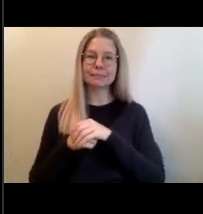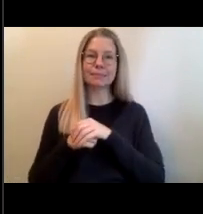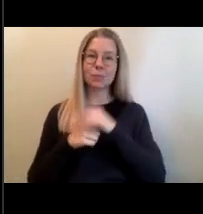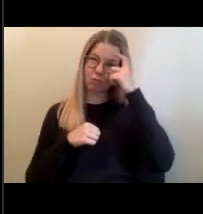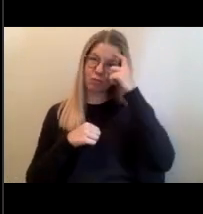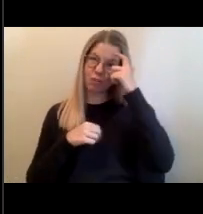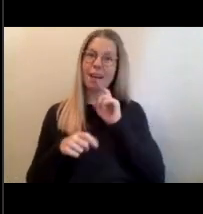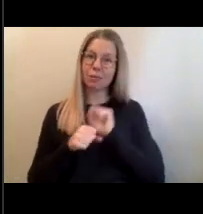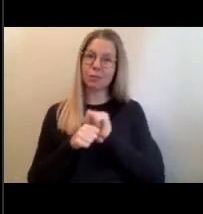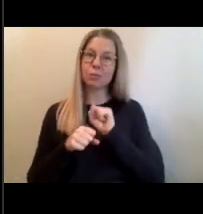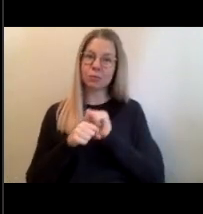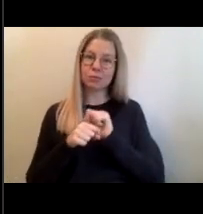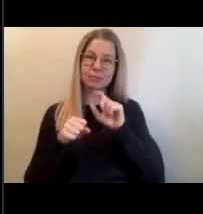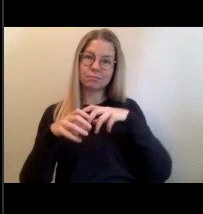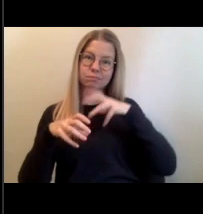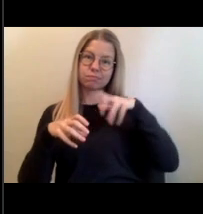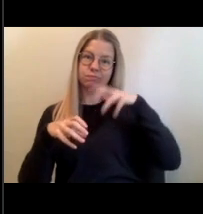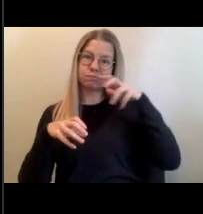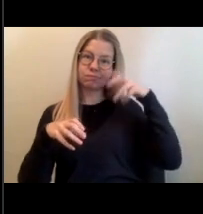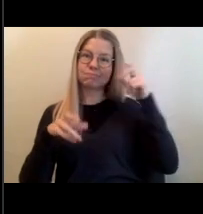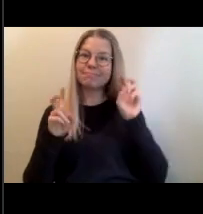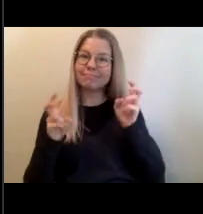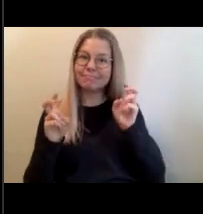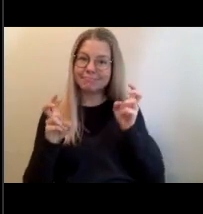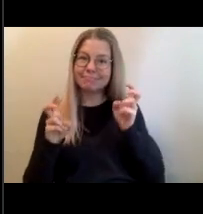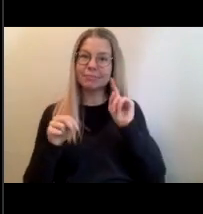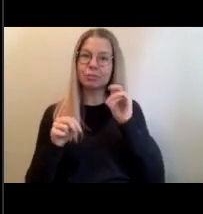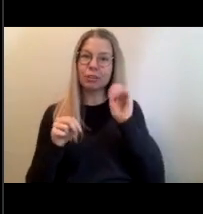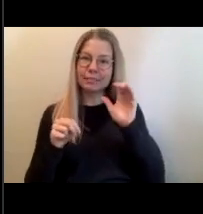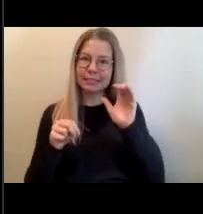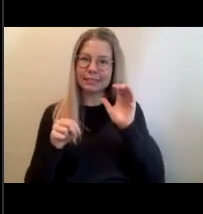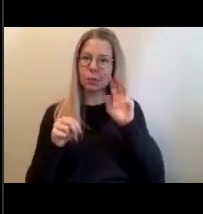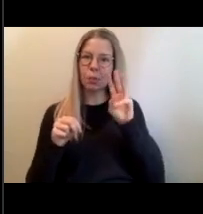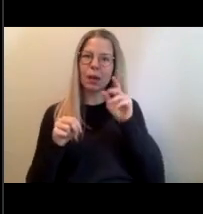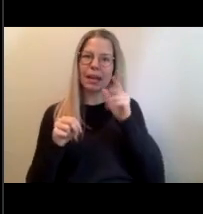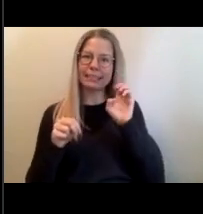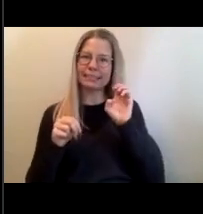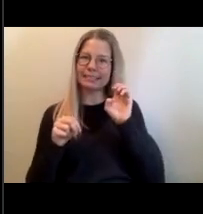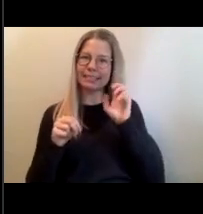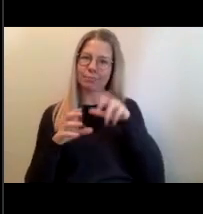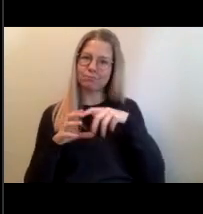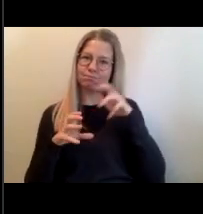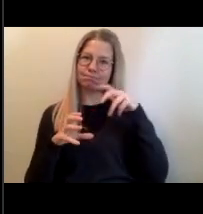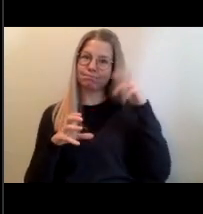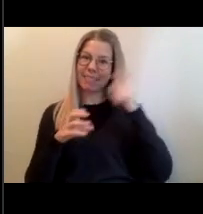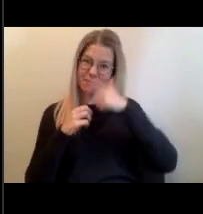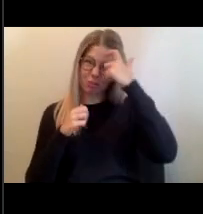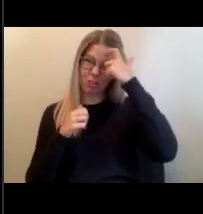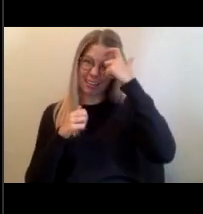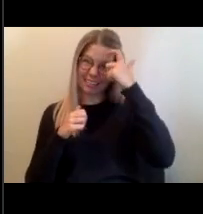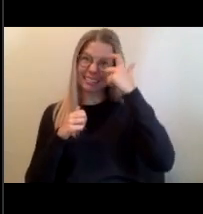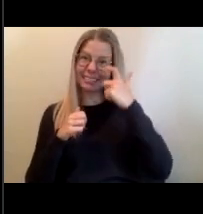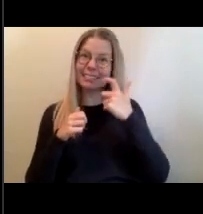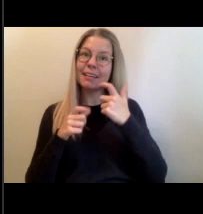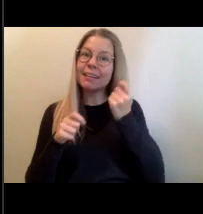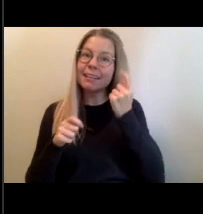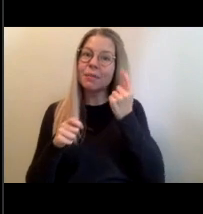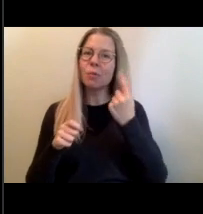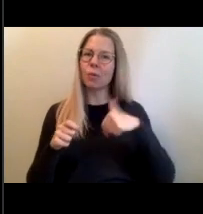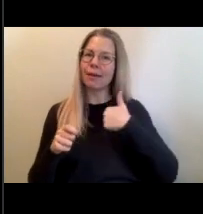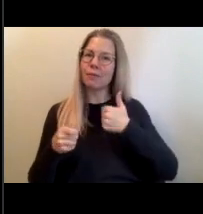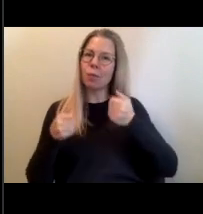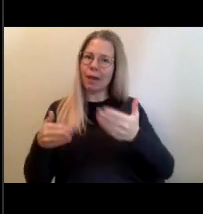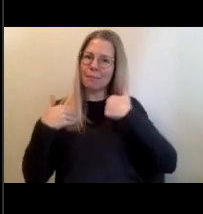in our brain. But have no fear, because we have a mechanism that's designed to quite literally wash